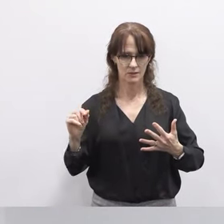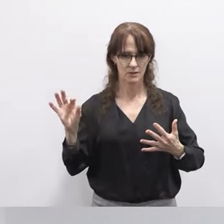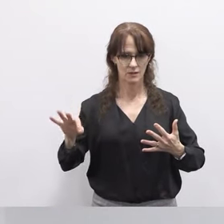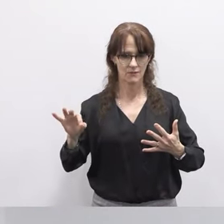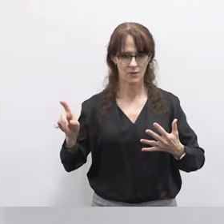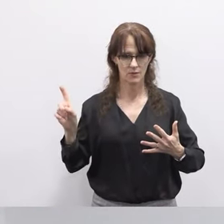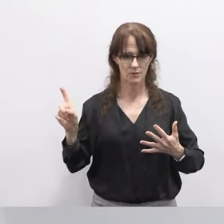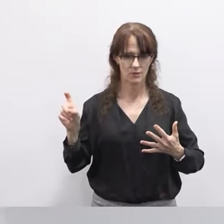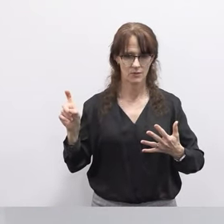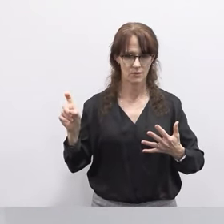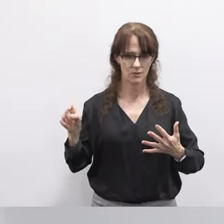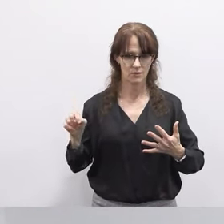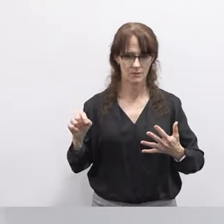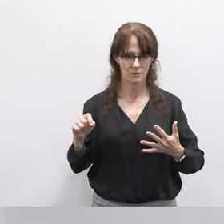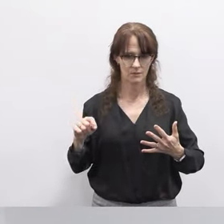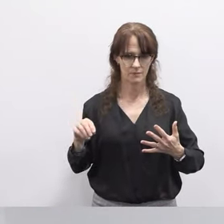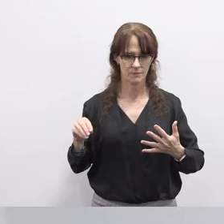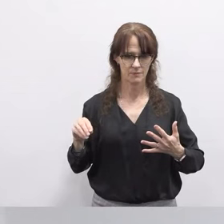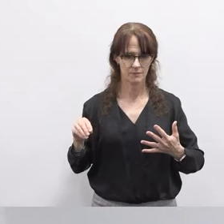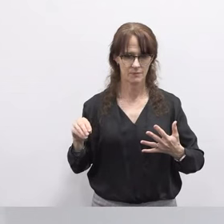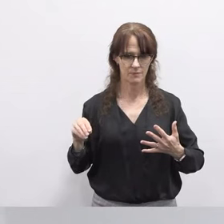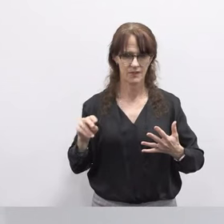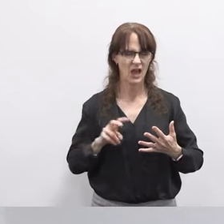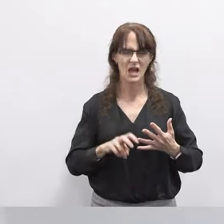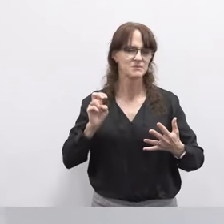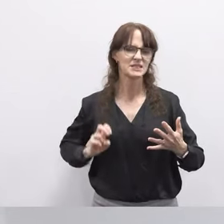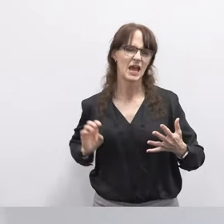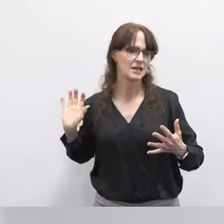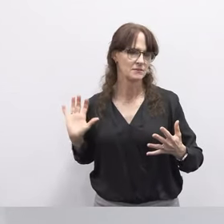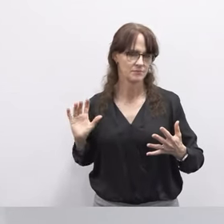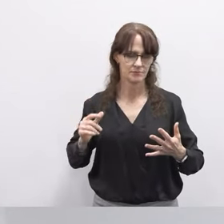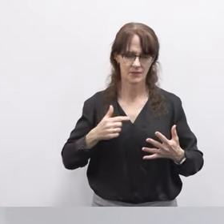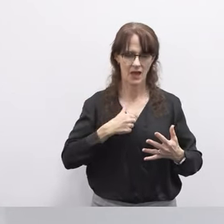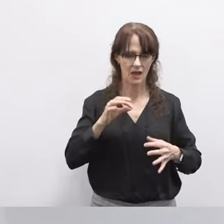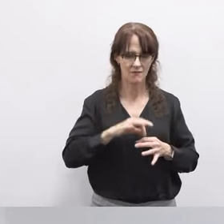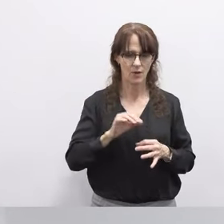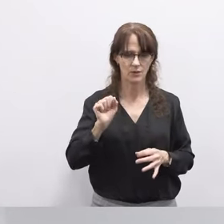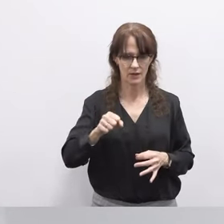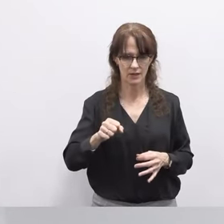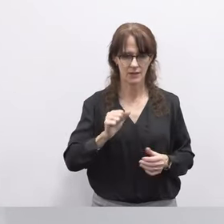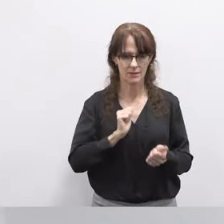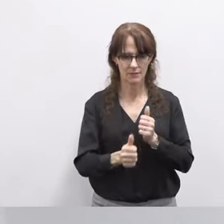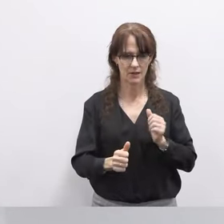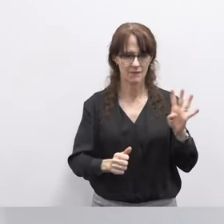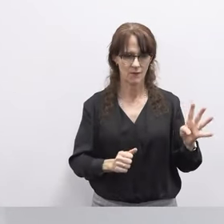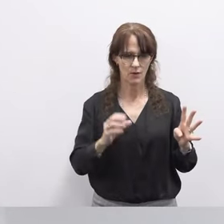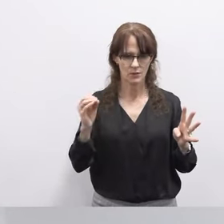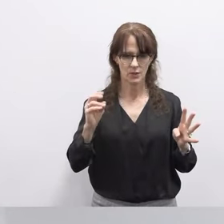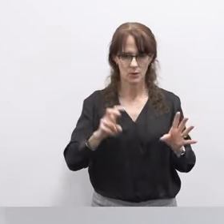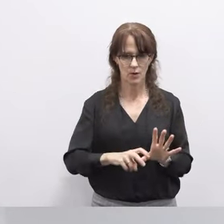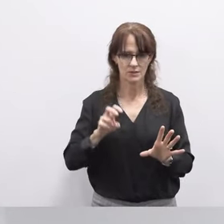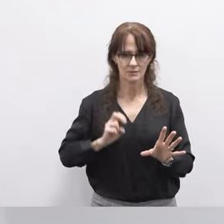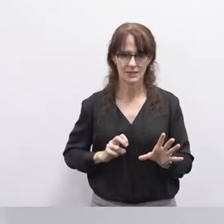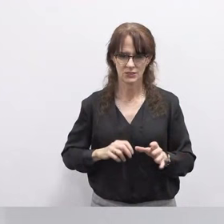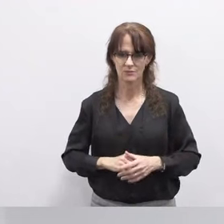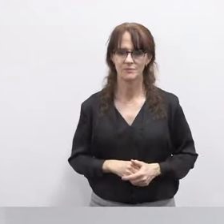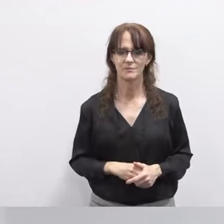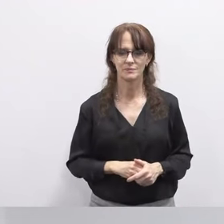vote on this, Mr. North? I'm going to abstain. Okay. And so I vote aye, so that passes 4-0 with 1